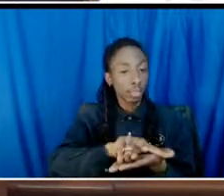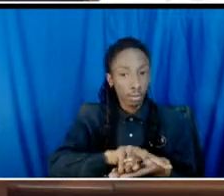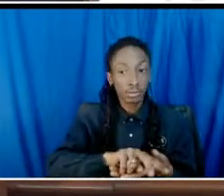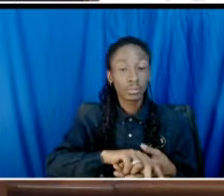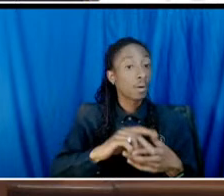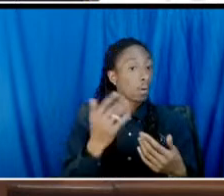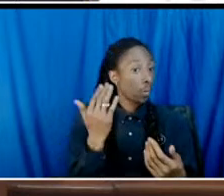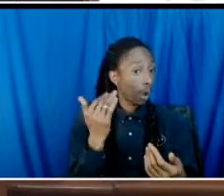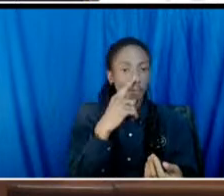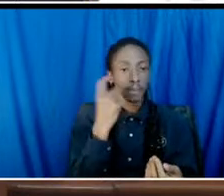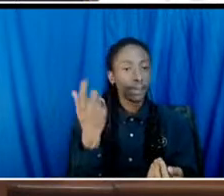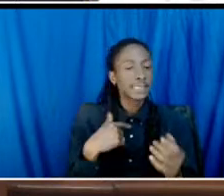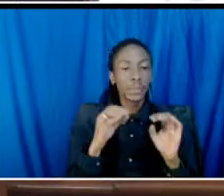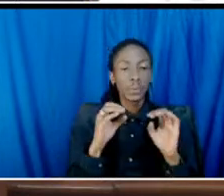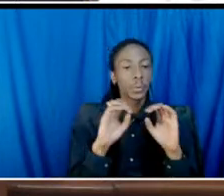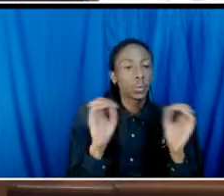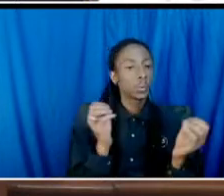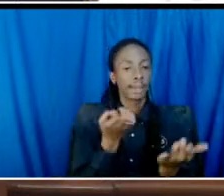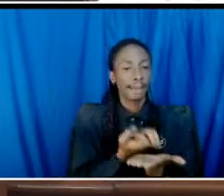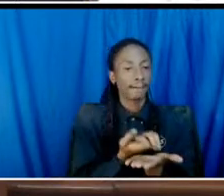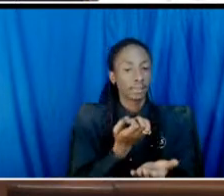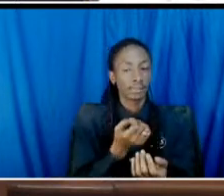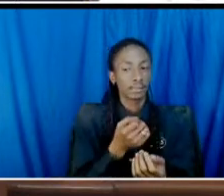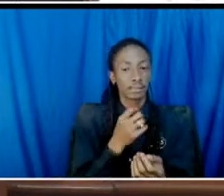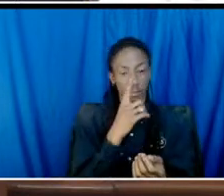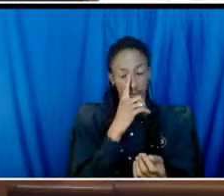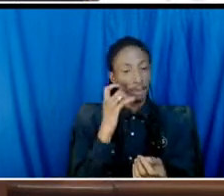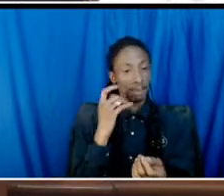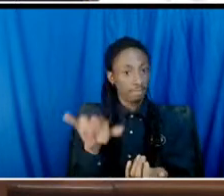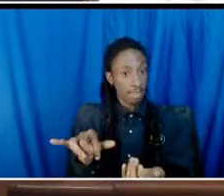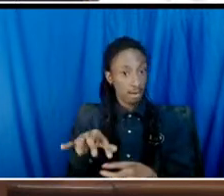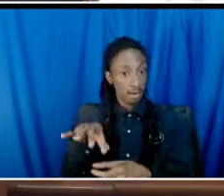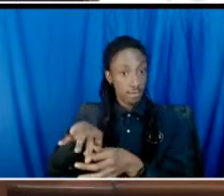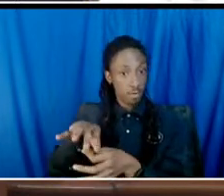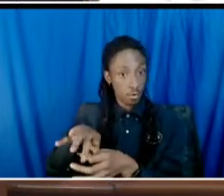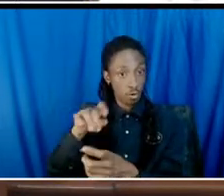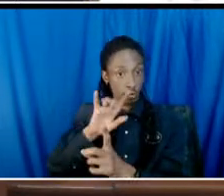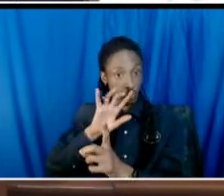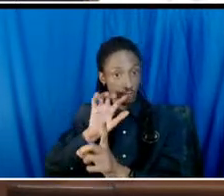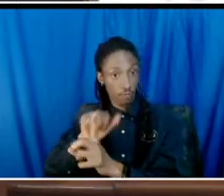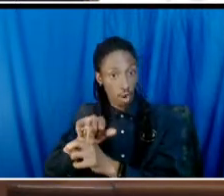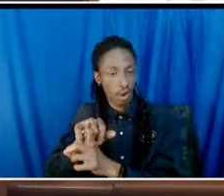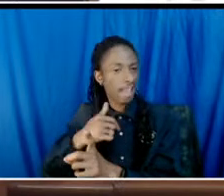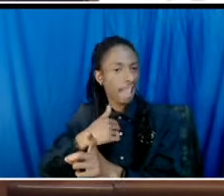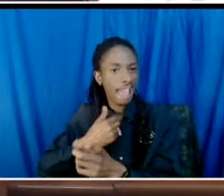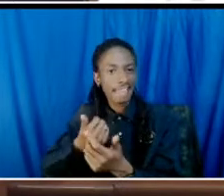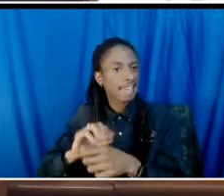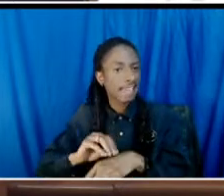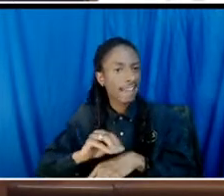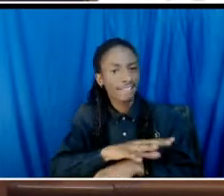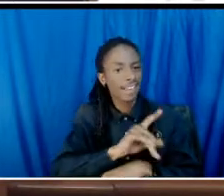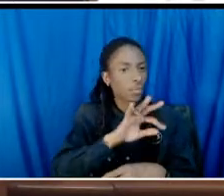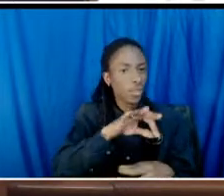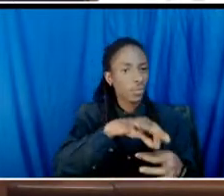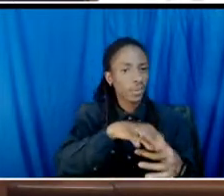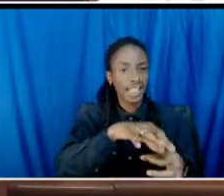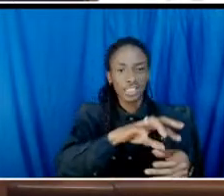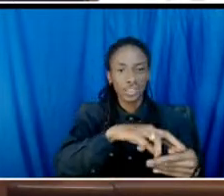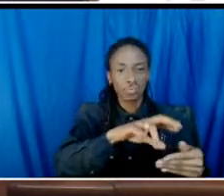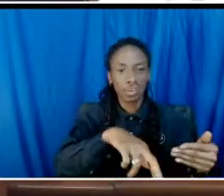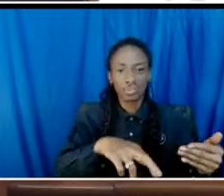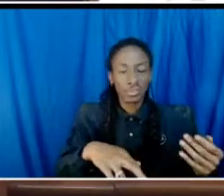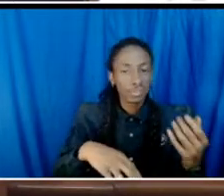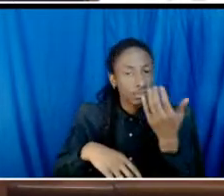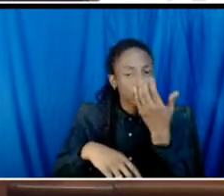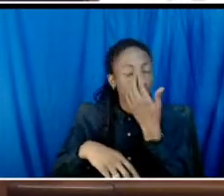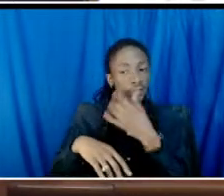was no evidence that voter fraud had any impact on the results of the election. To borrow